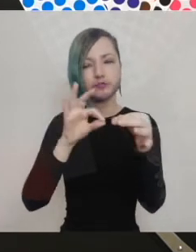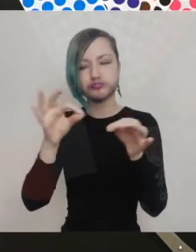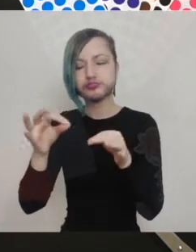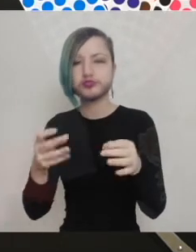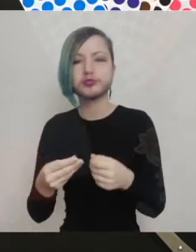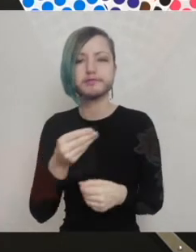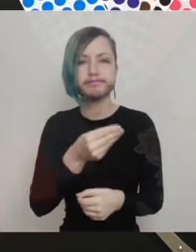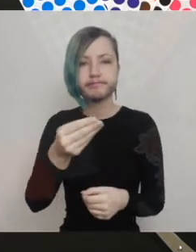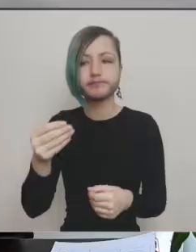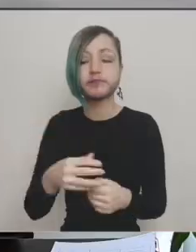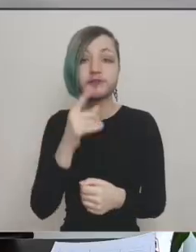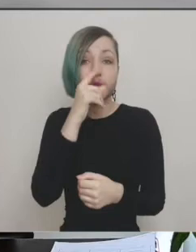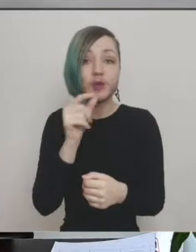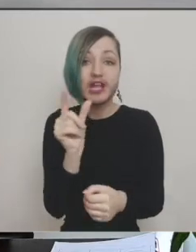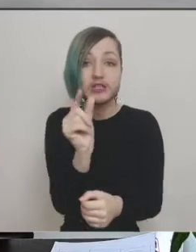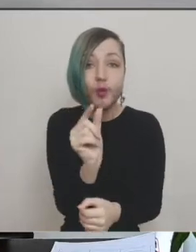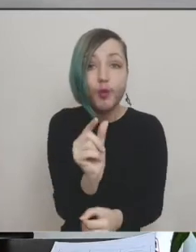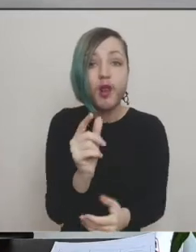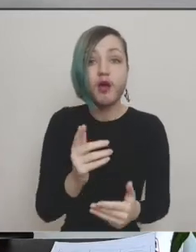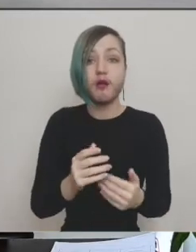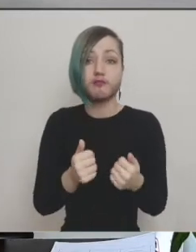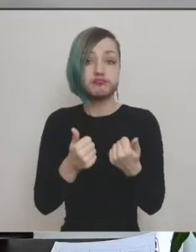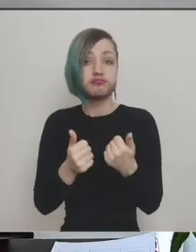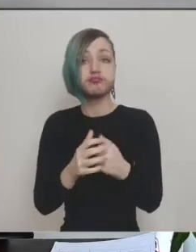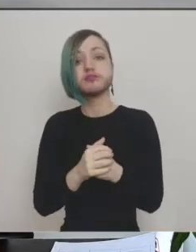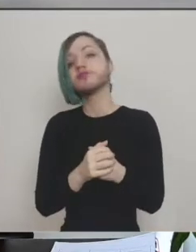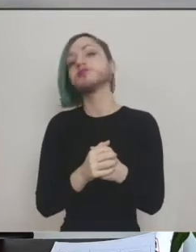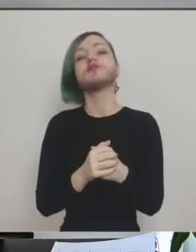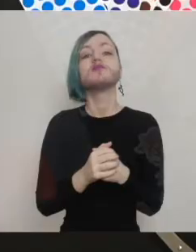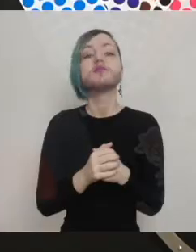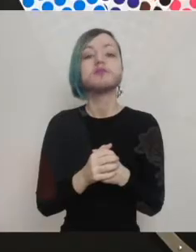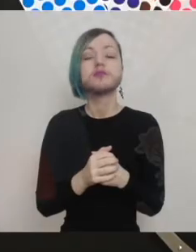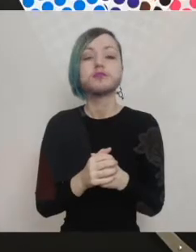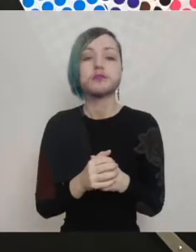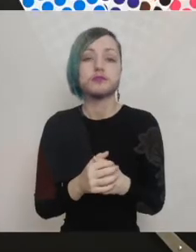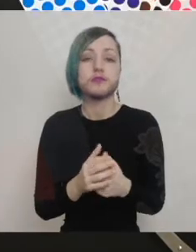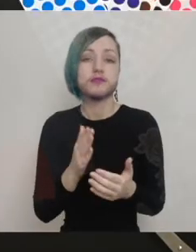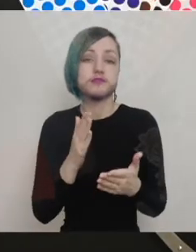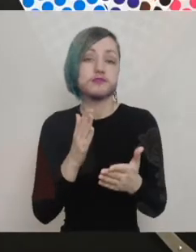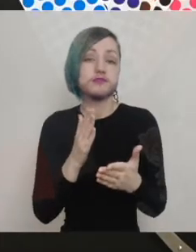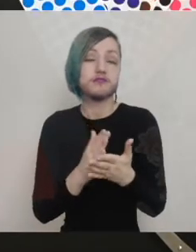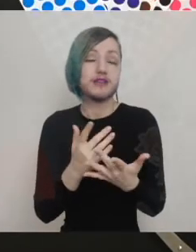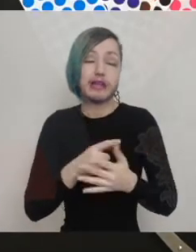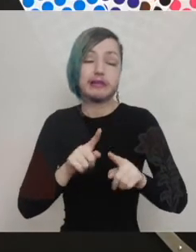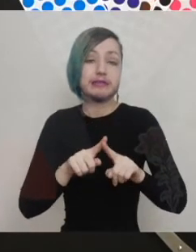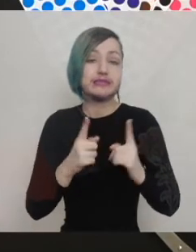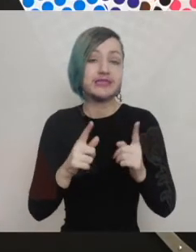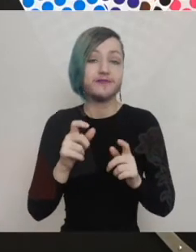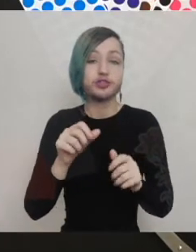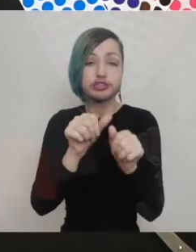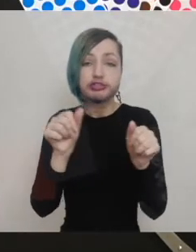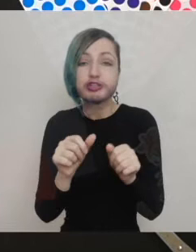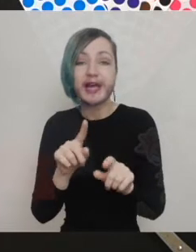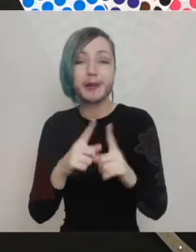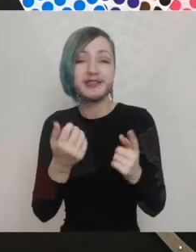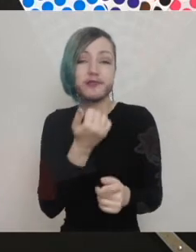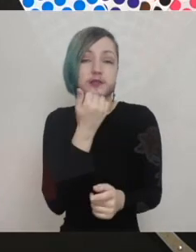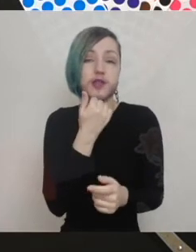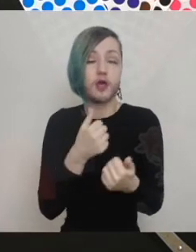you can tear much smaller pieces, you can tear a whole range of different shapes and sizes.